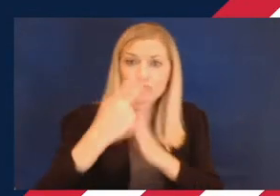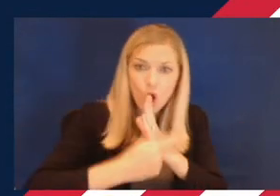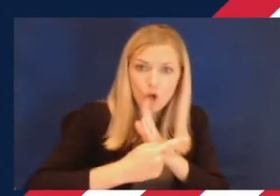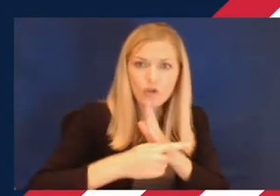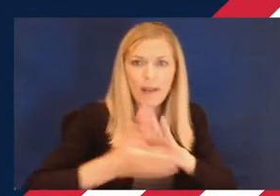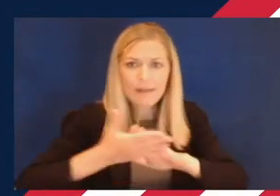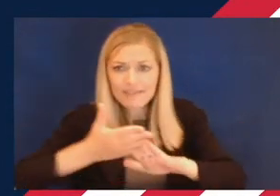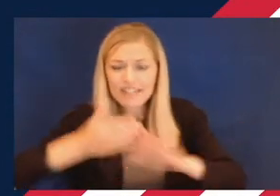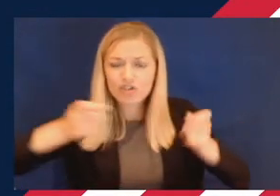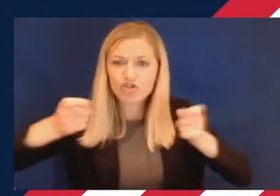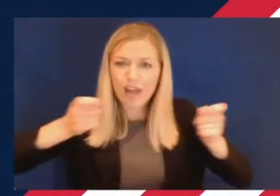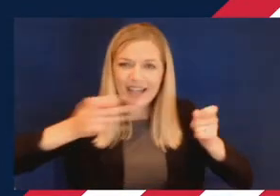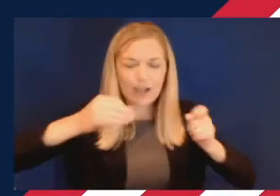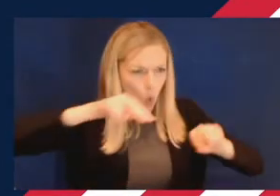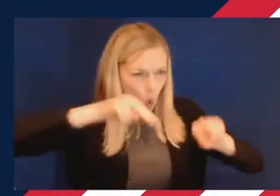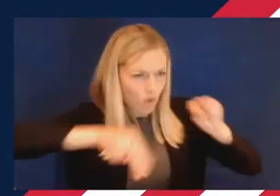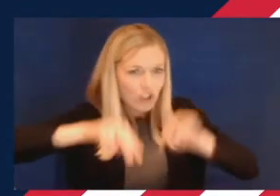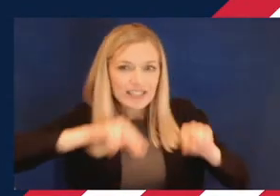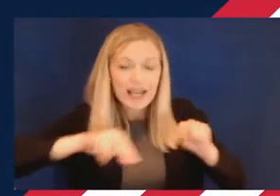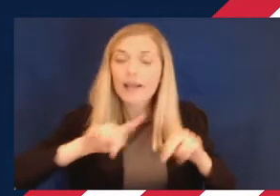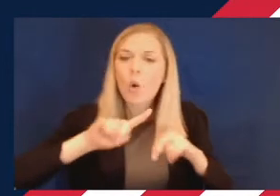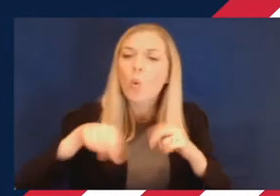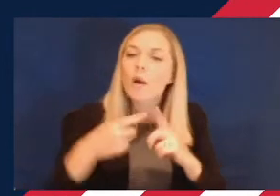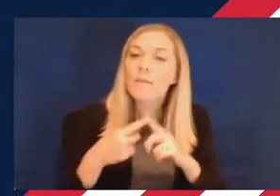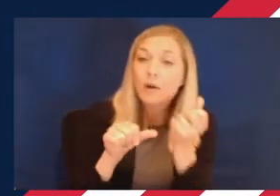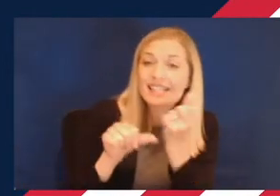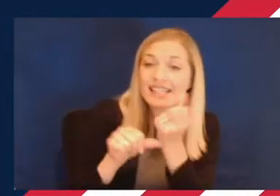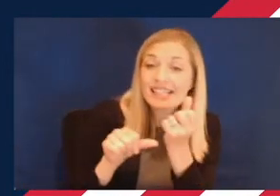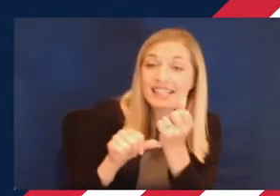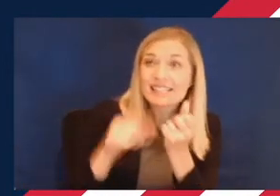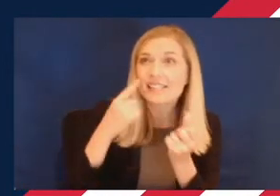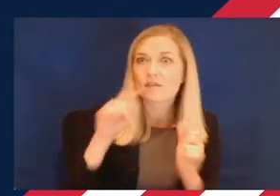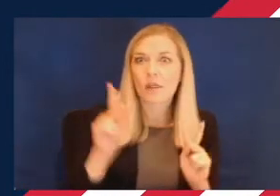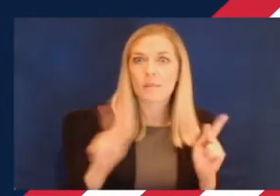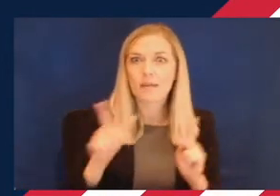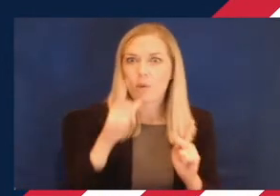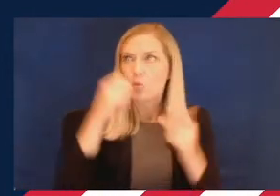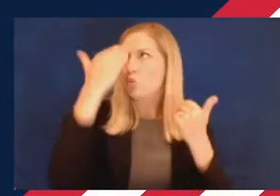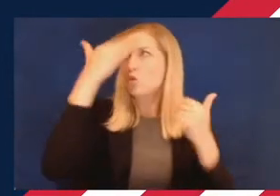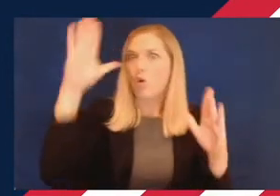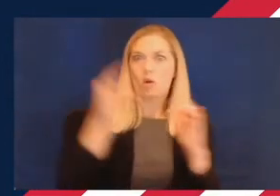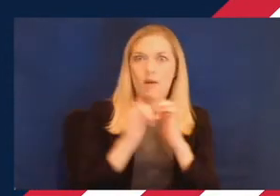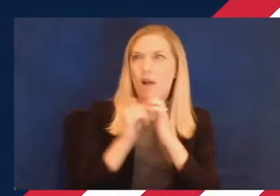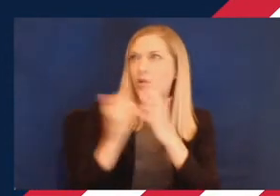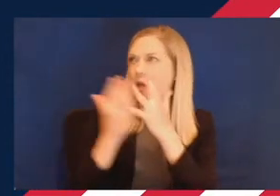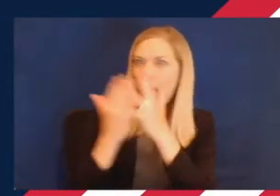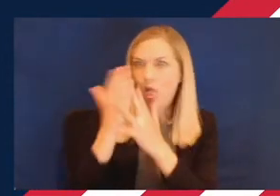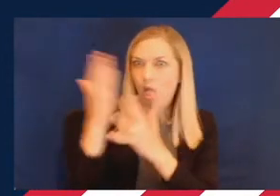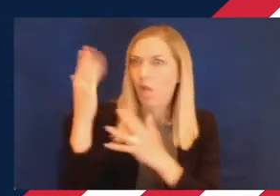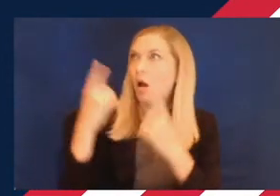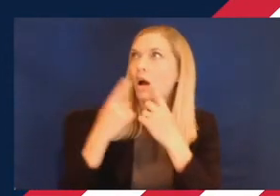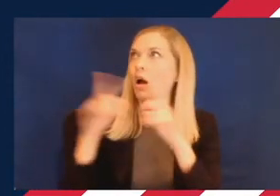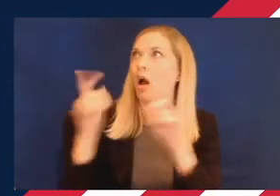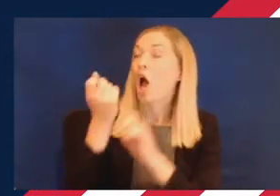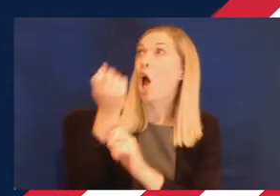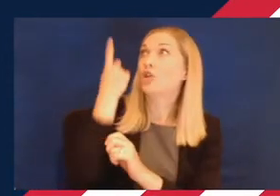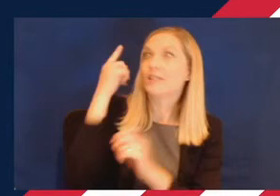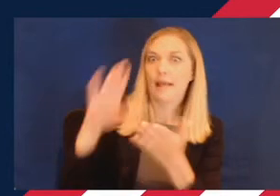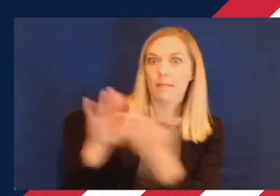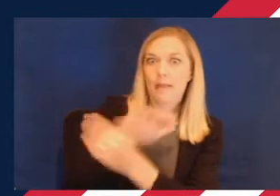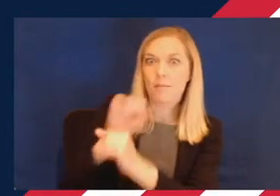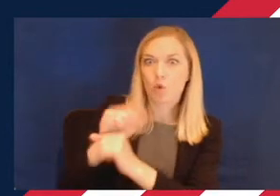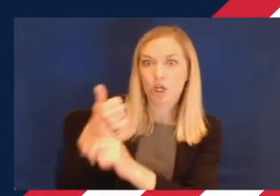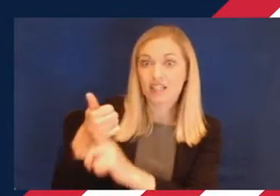assistance to those who don't know how to navigate through this complex system? Right. I know personally, I would have had a heart attack if I had to do it. I